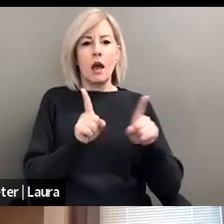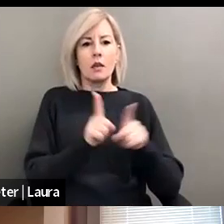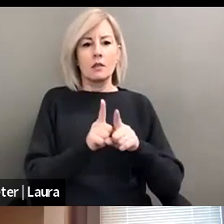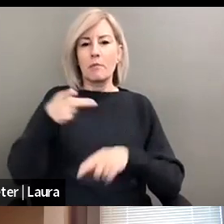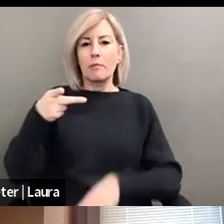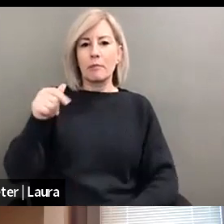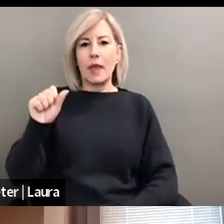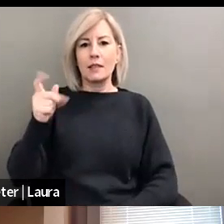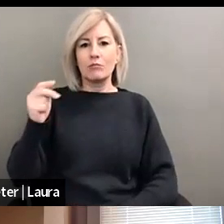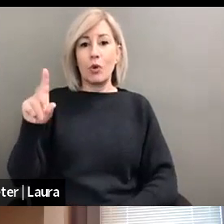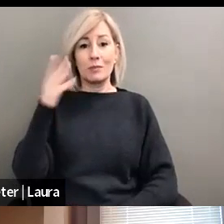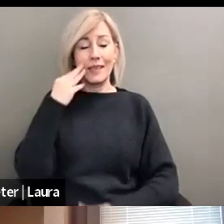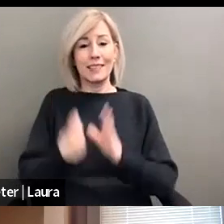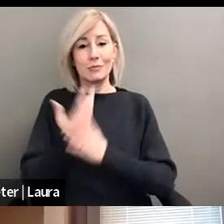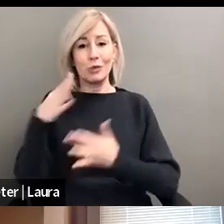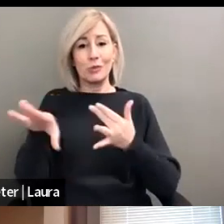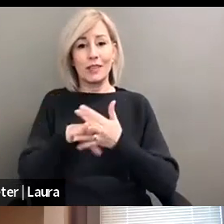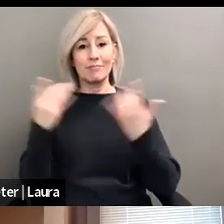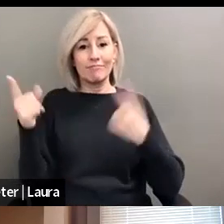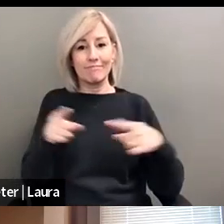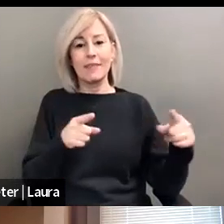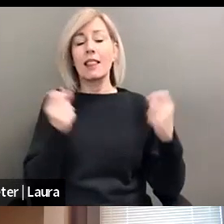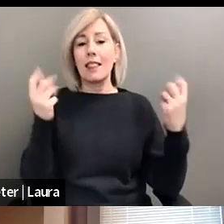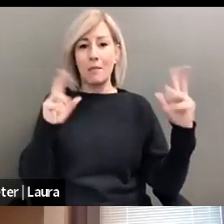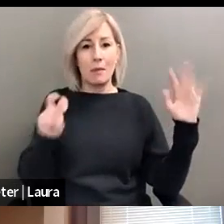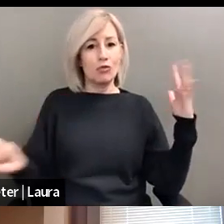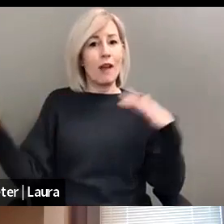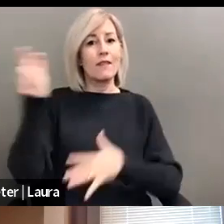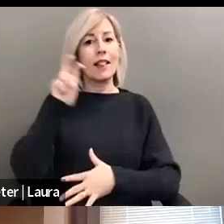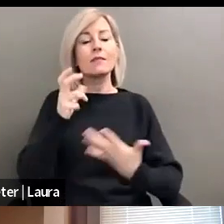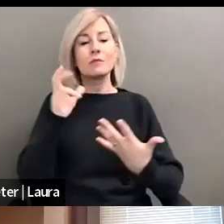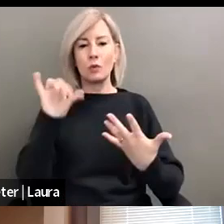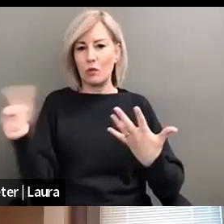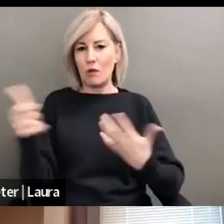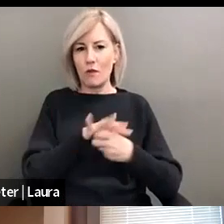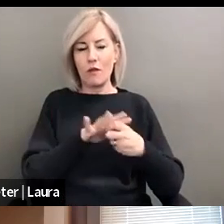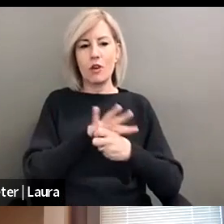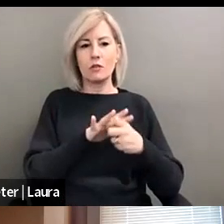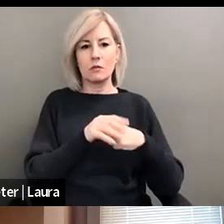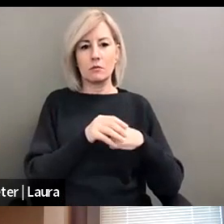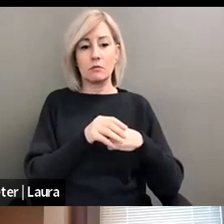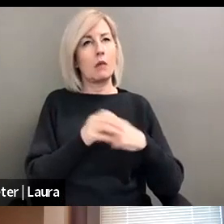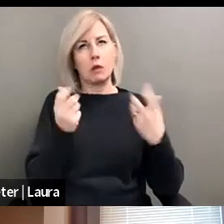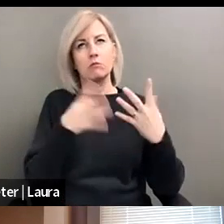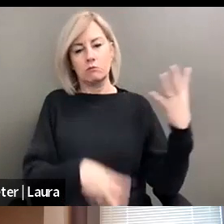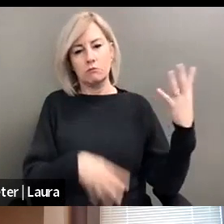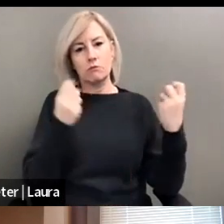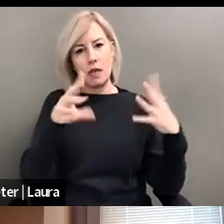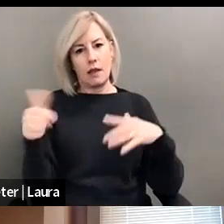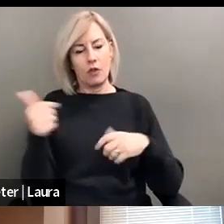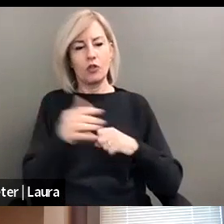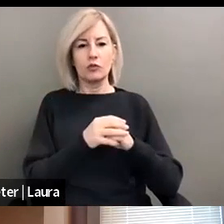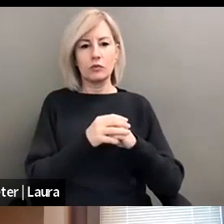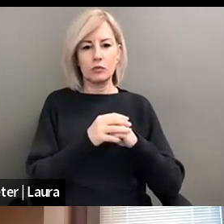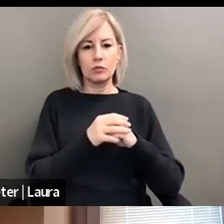passports, because spring break's coming up and a lot of people traveling. And so those are other areas among many other areas